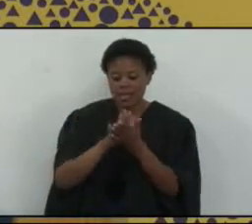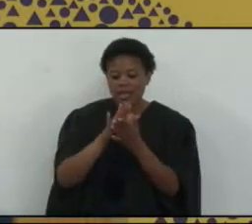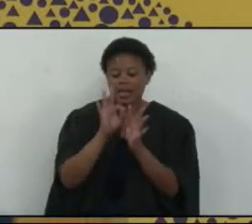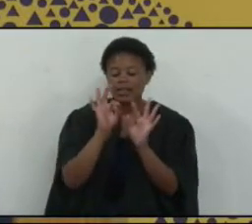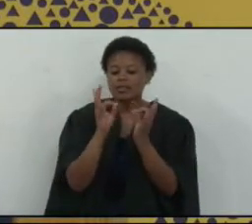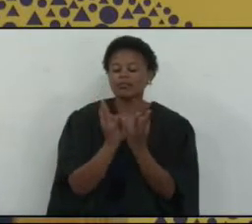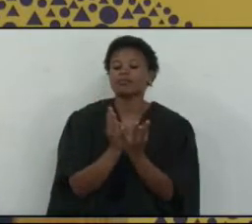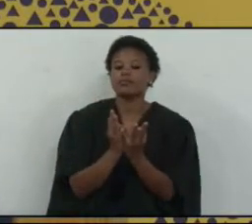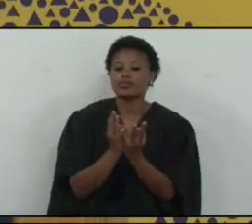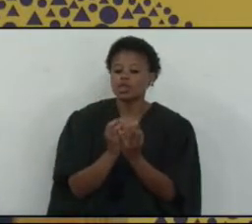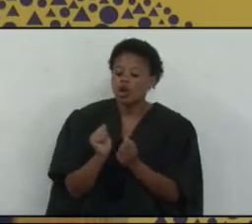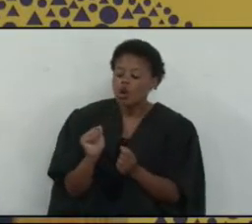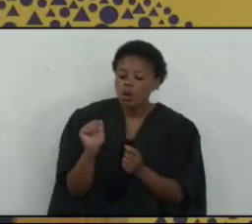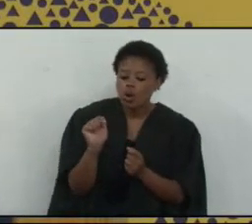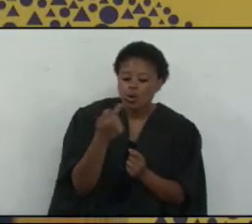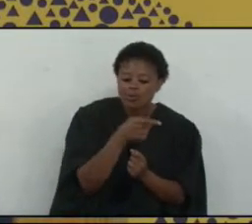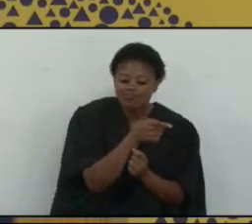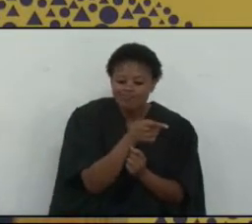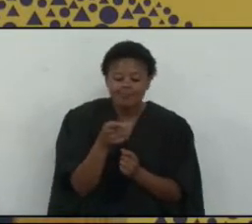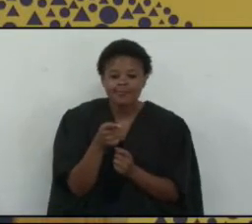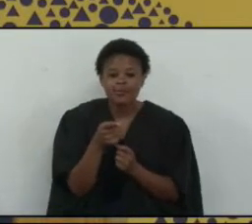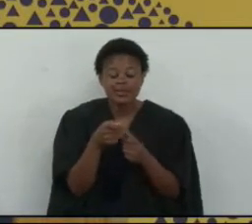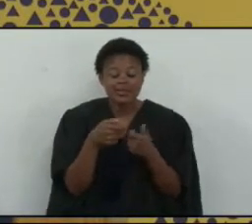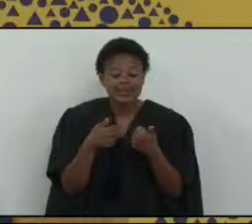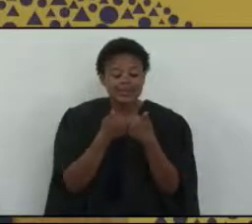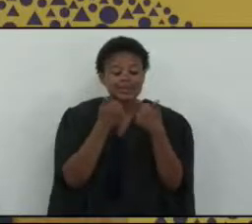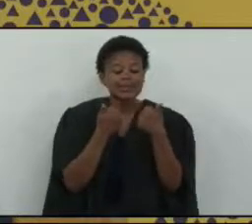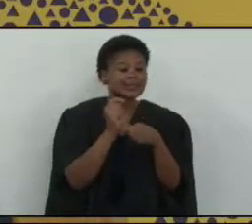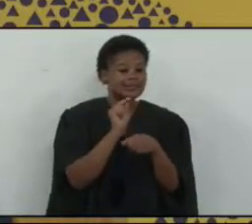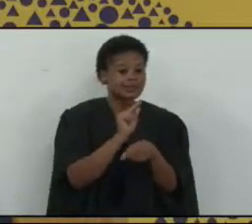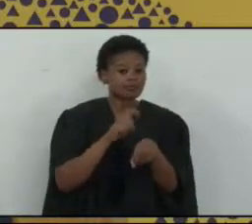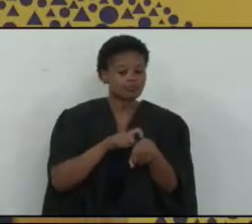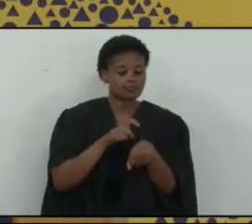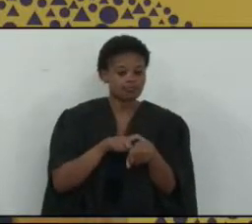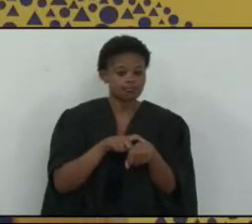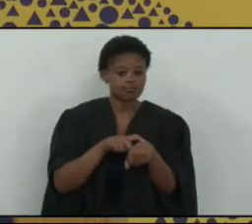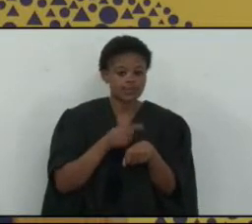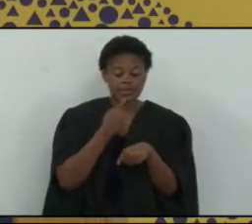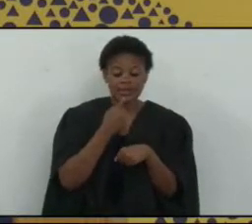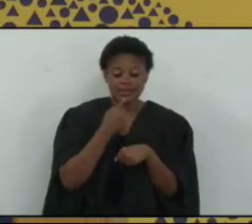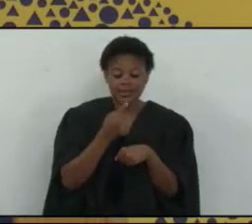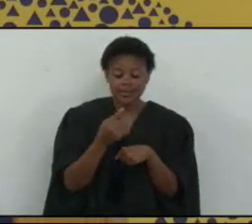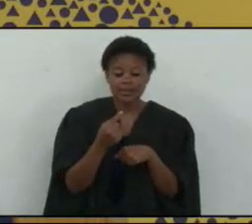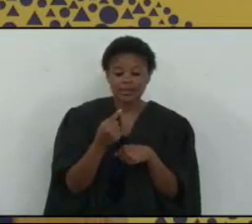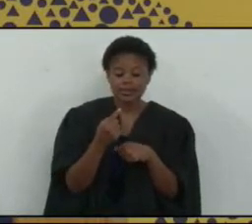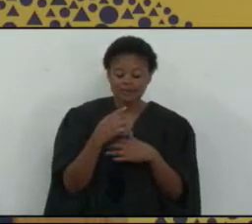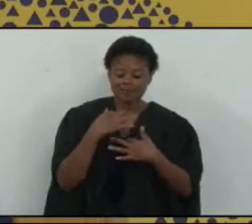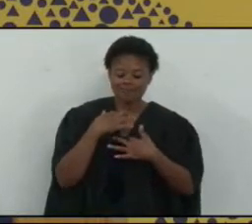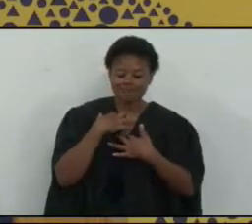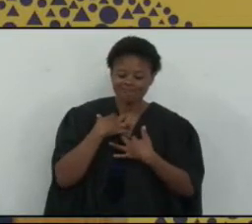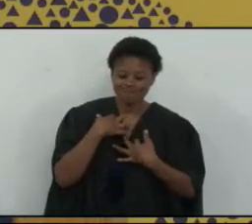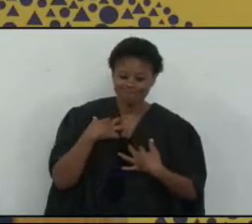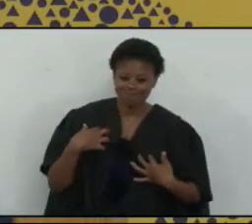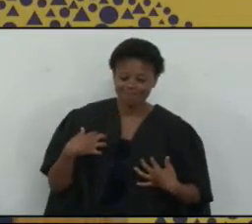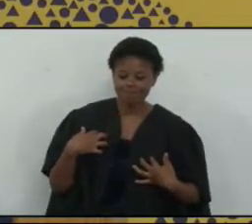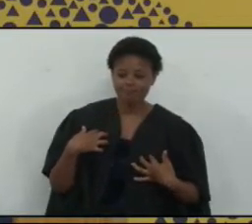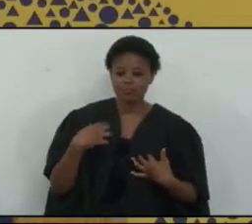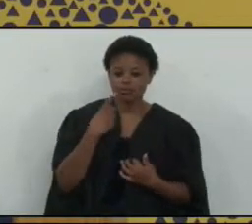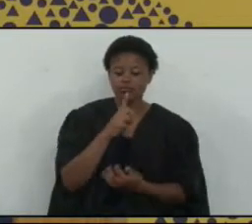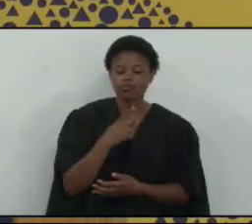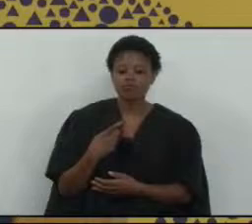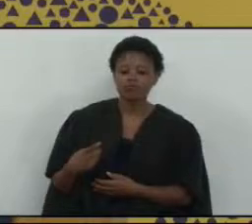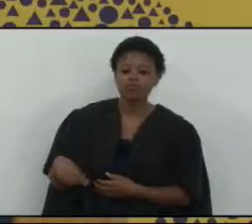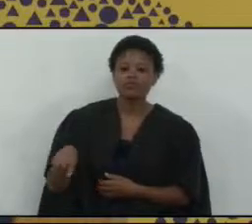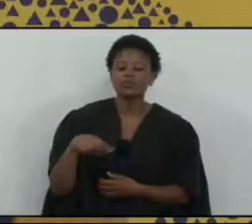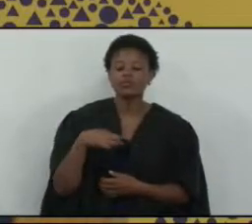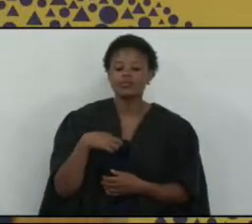those were fundamentally challenged during these years. This has been particularly strenuous for us